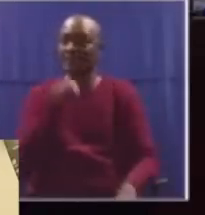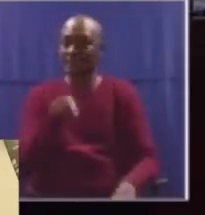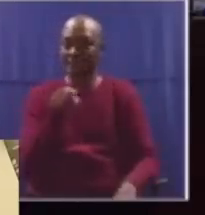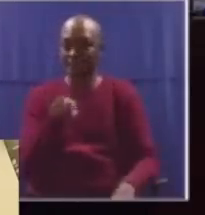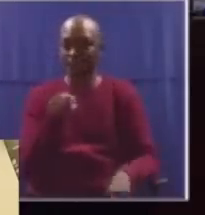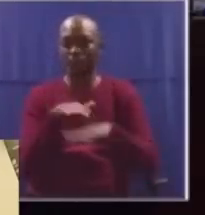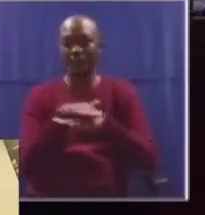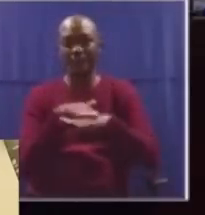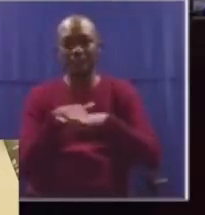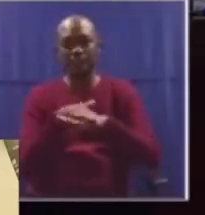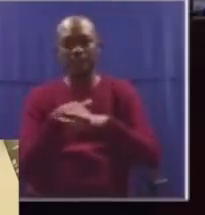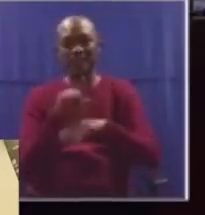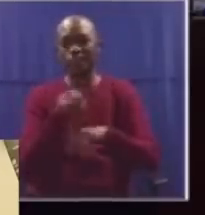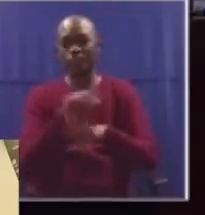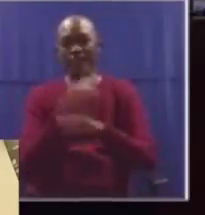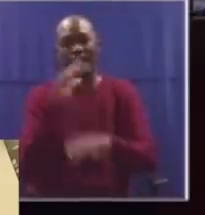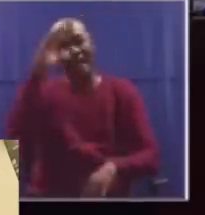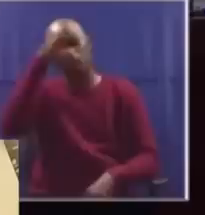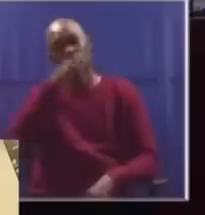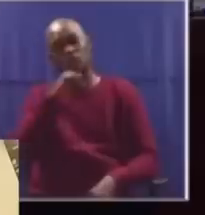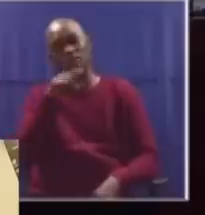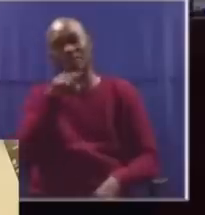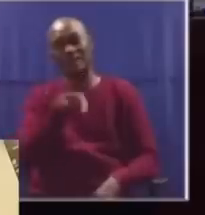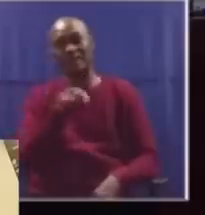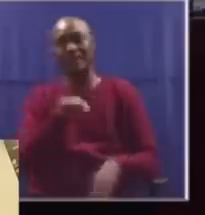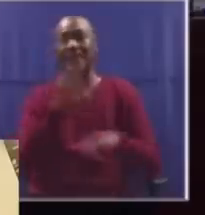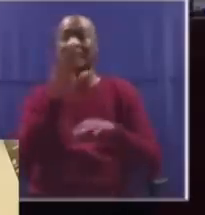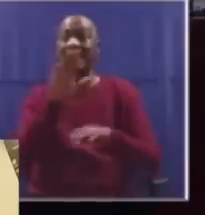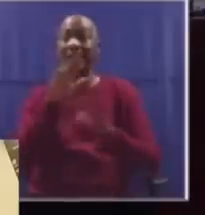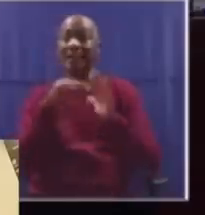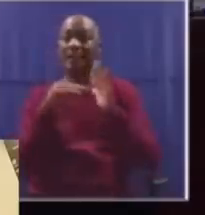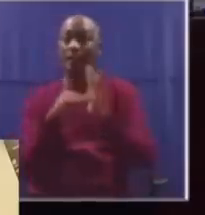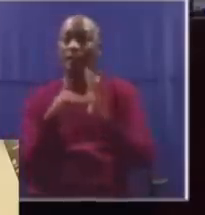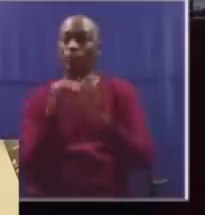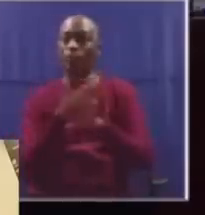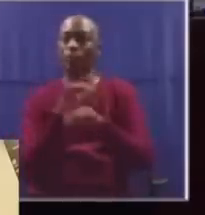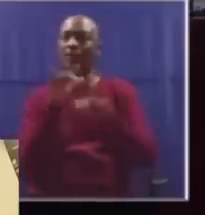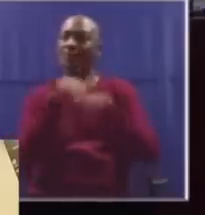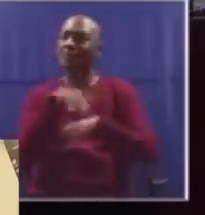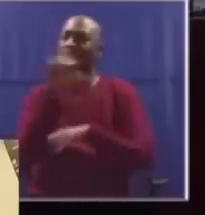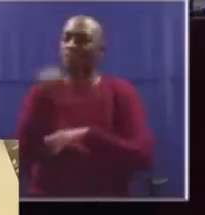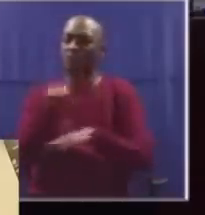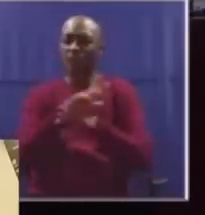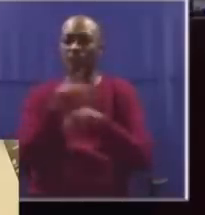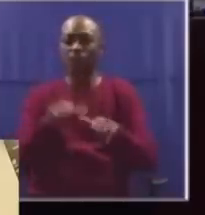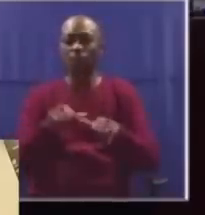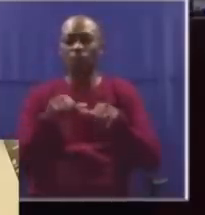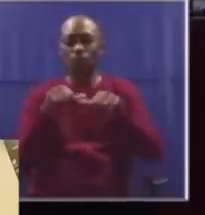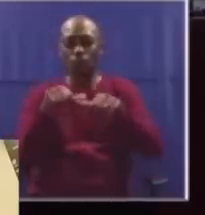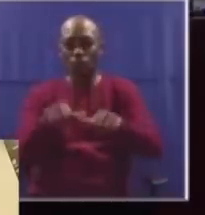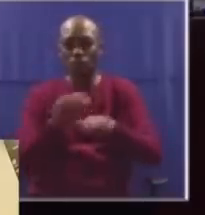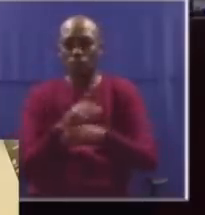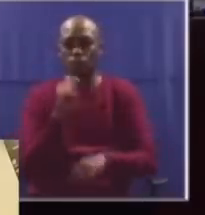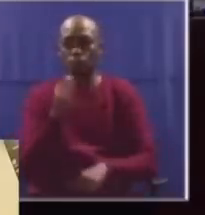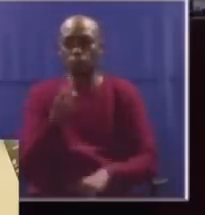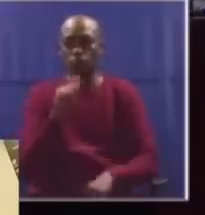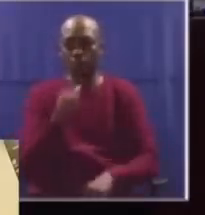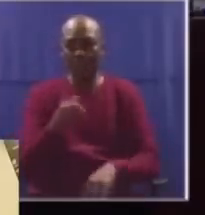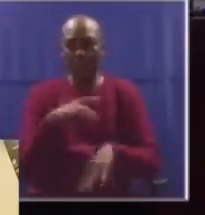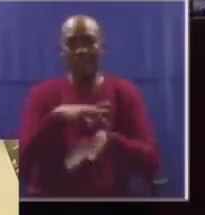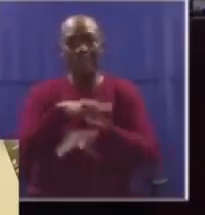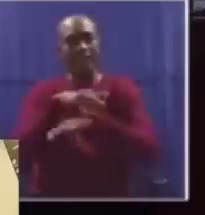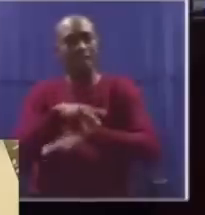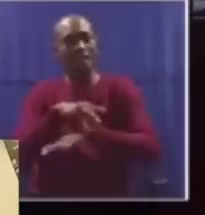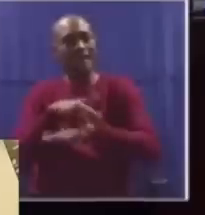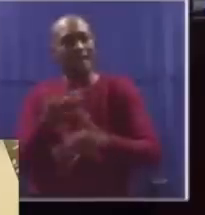on the ludicrous assumption that those 9 million South Africans would continue to pay their medical aids when it